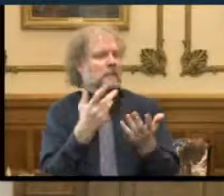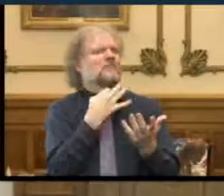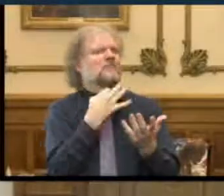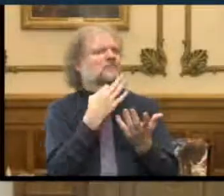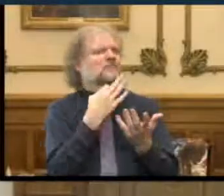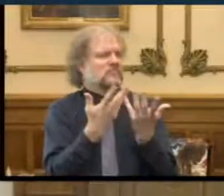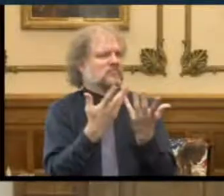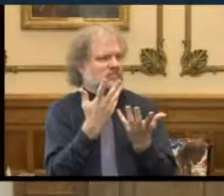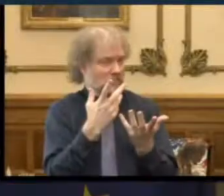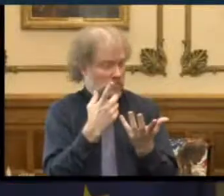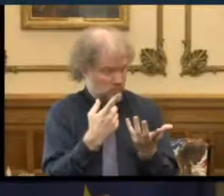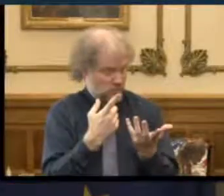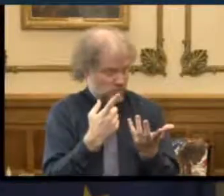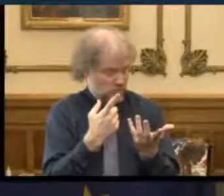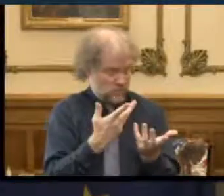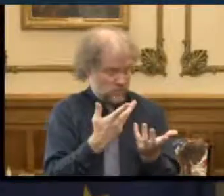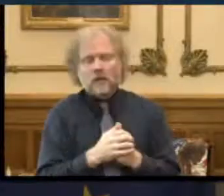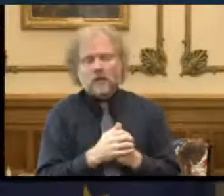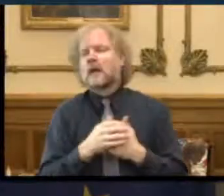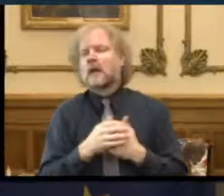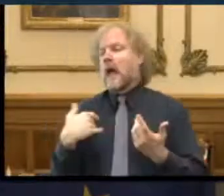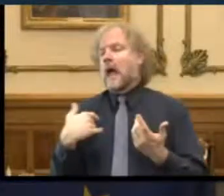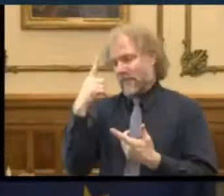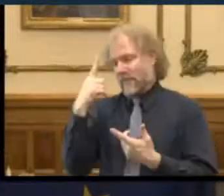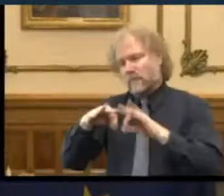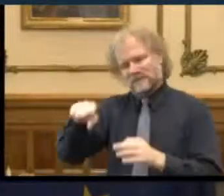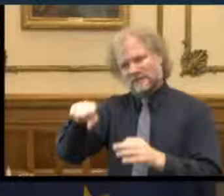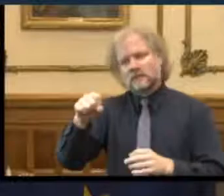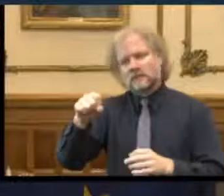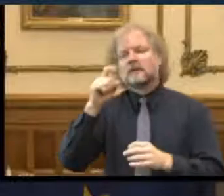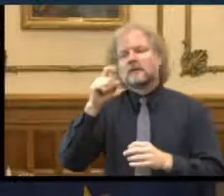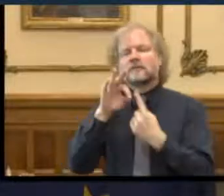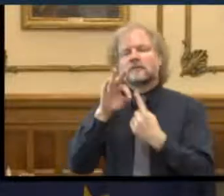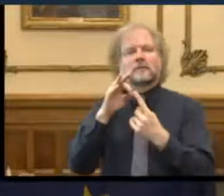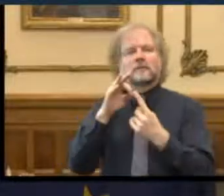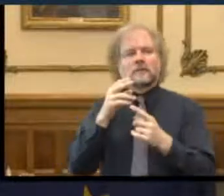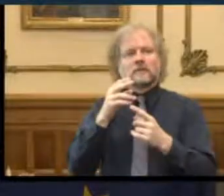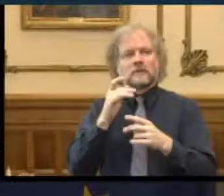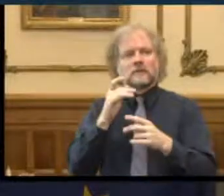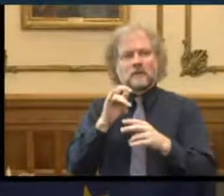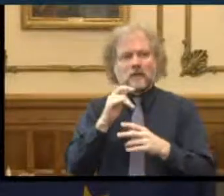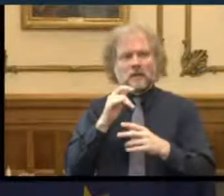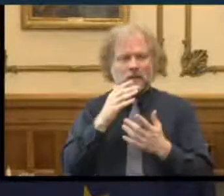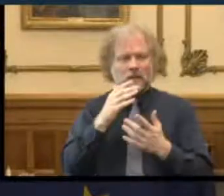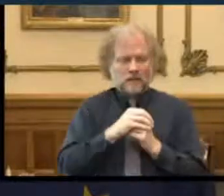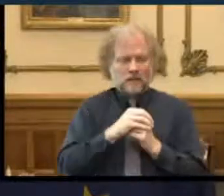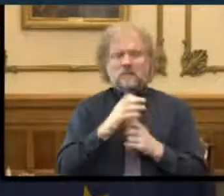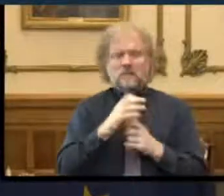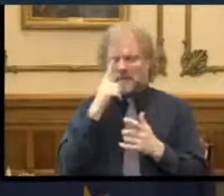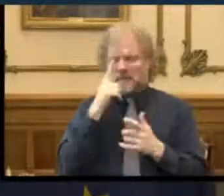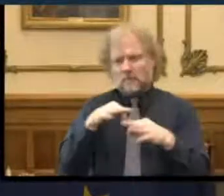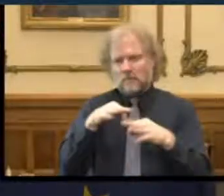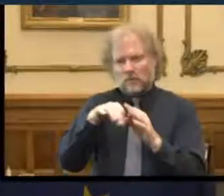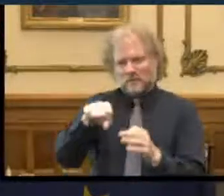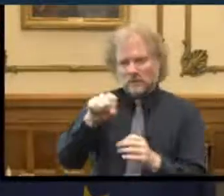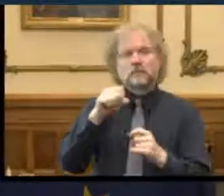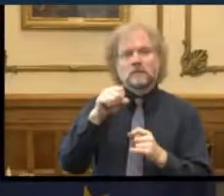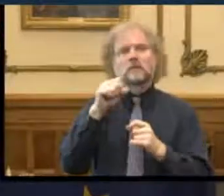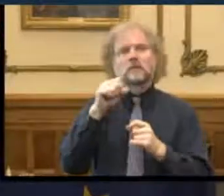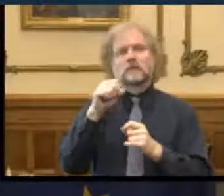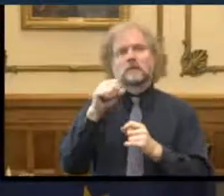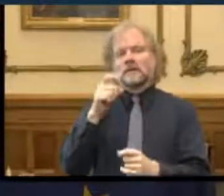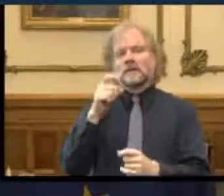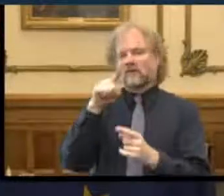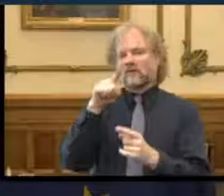so? I do think it's important, especially for the, and Chris, you might want to chip in here, but I do think it's important, especially for your